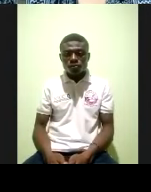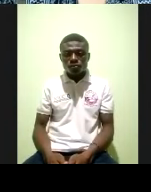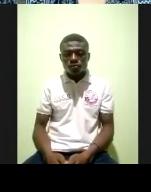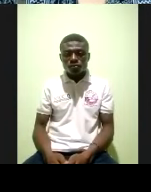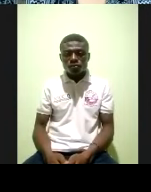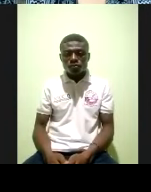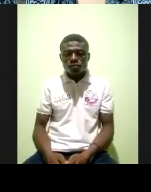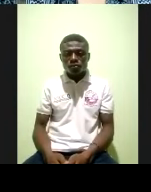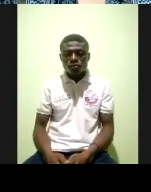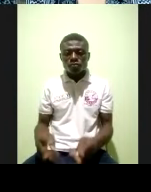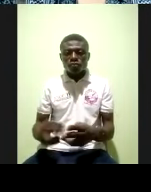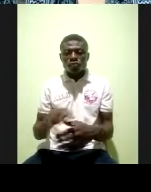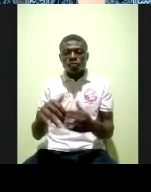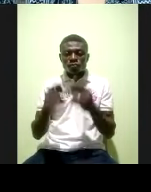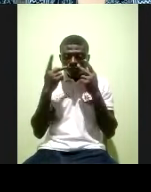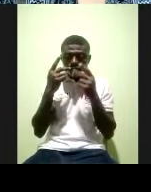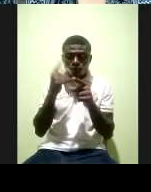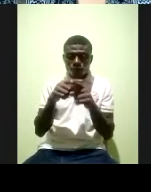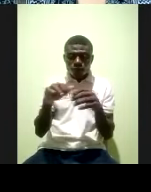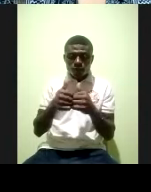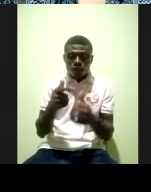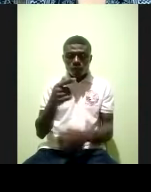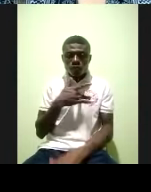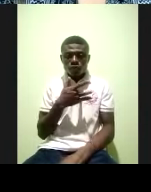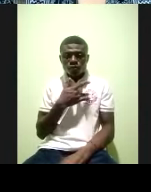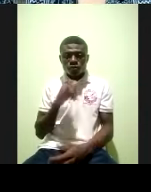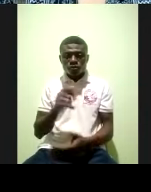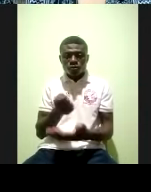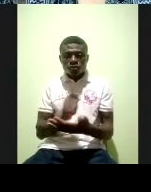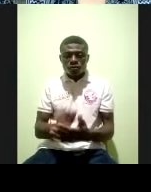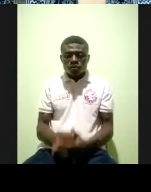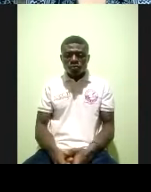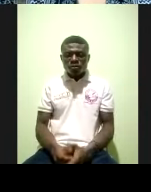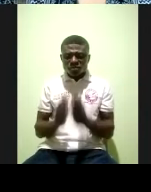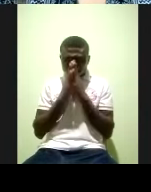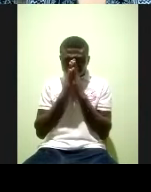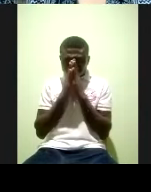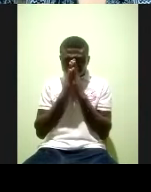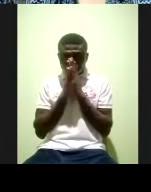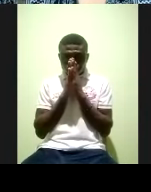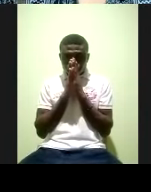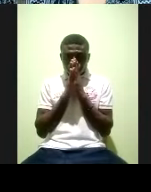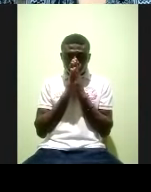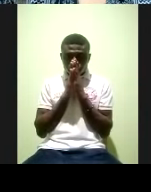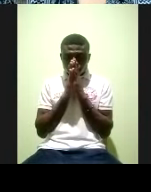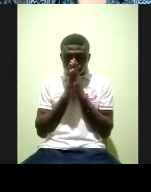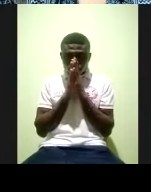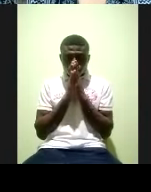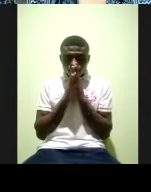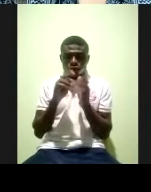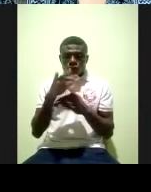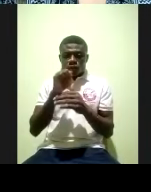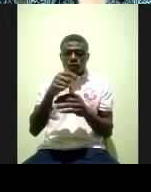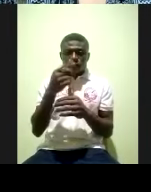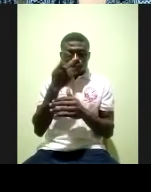remember the sentence you copied? How did you feel while you were writing? How does your hand feel? Now on the back, take a minute to write a descriptive